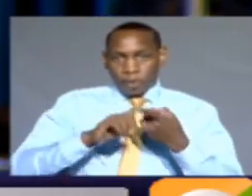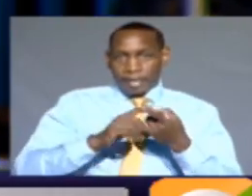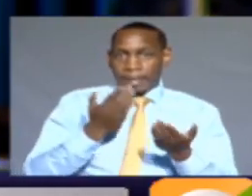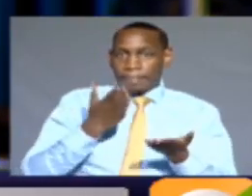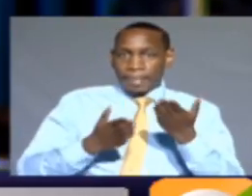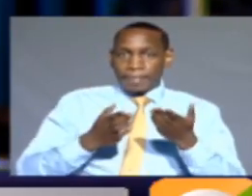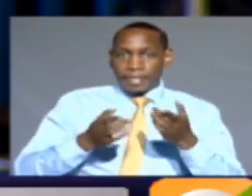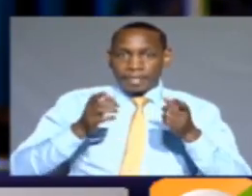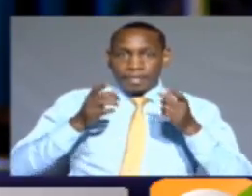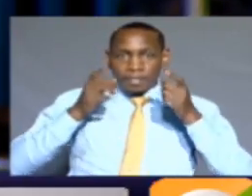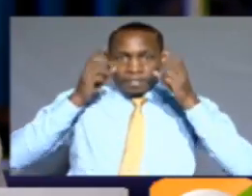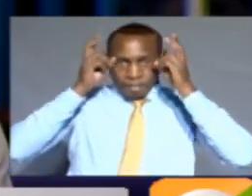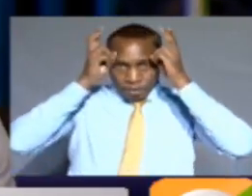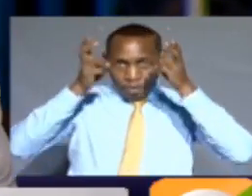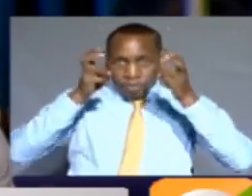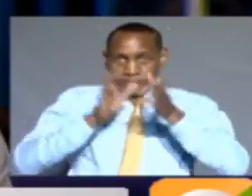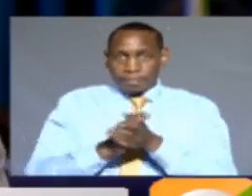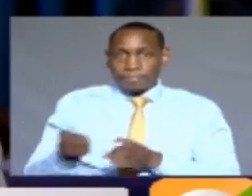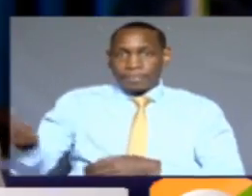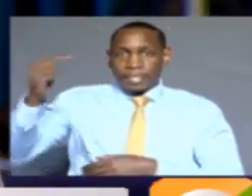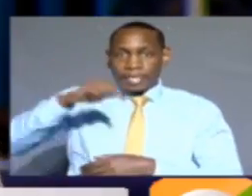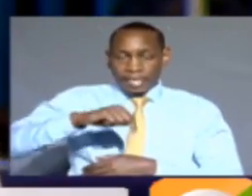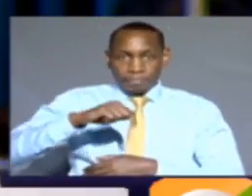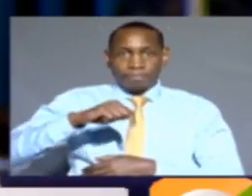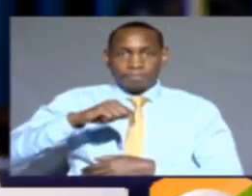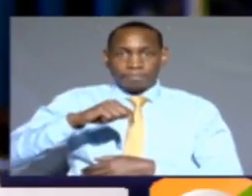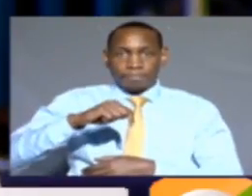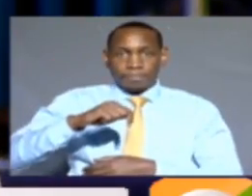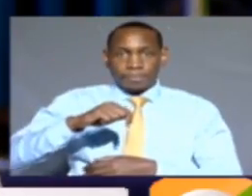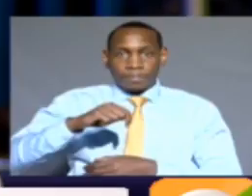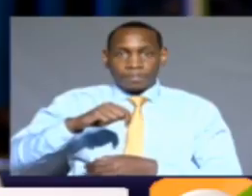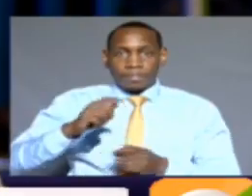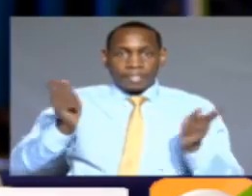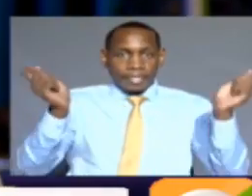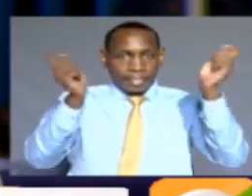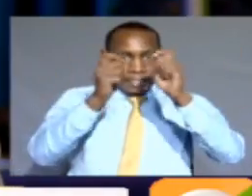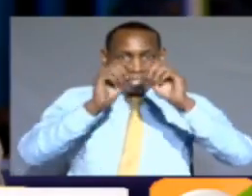ghosts, I will come and rustle the curtains.